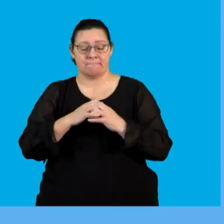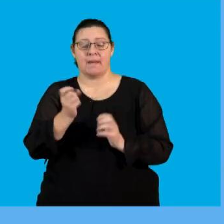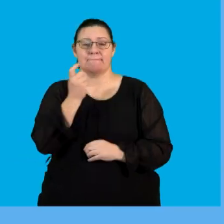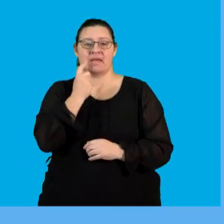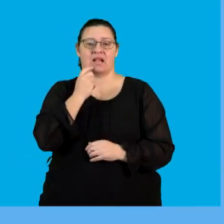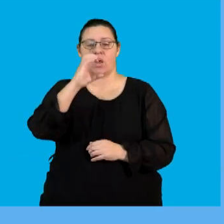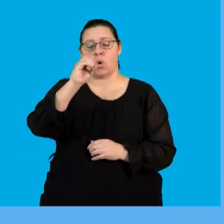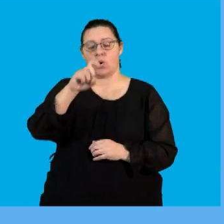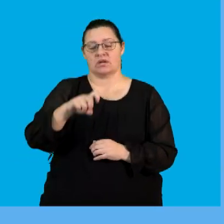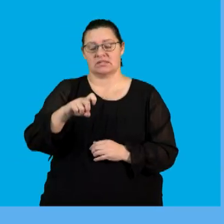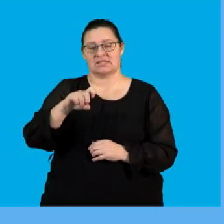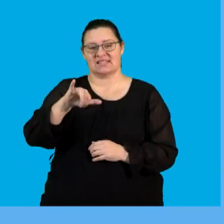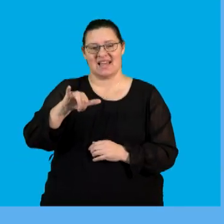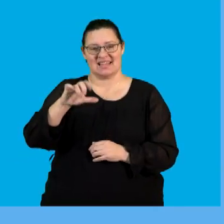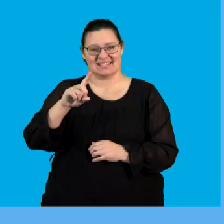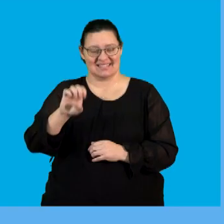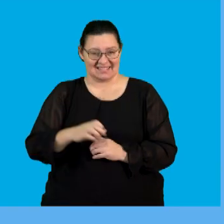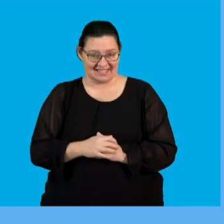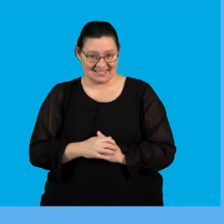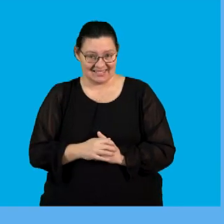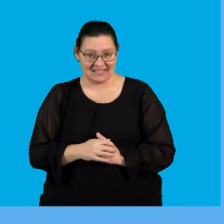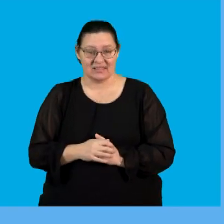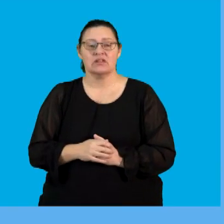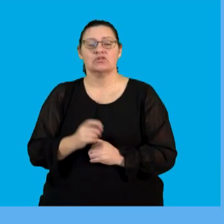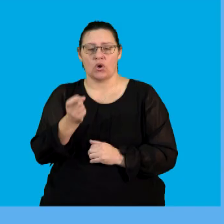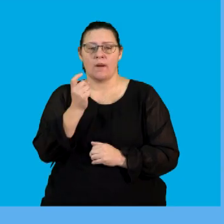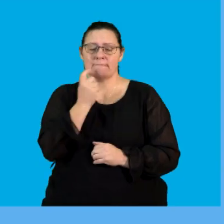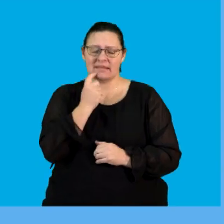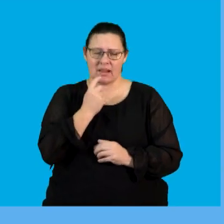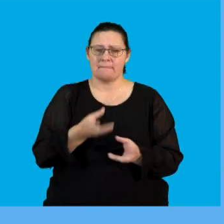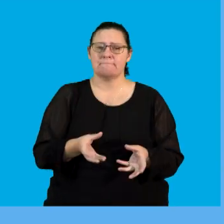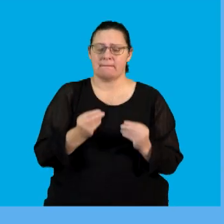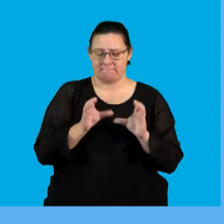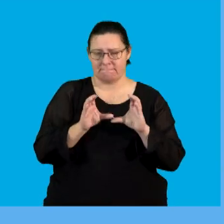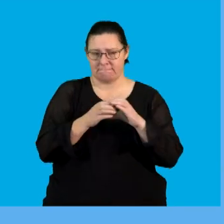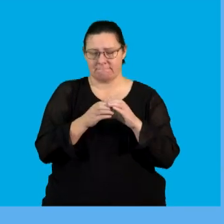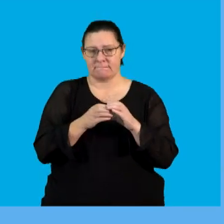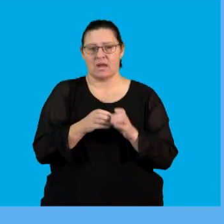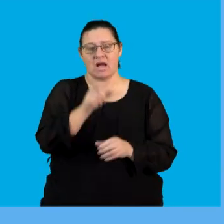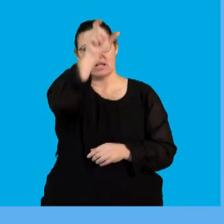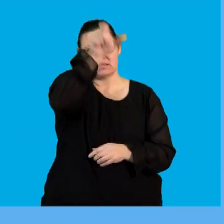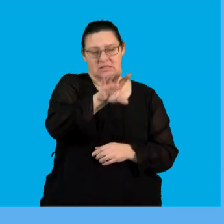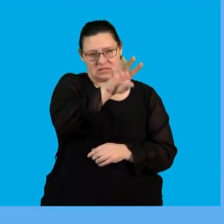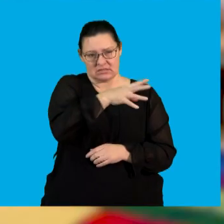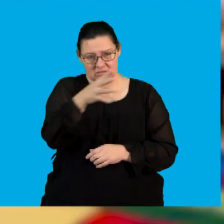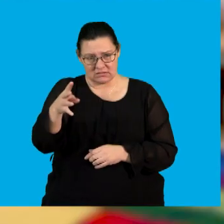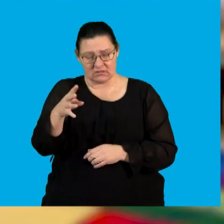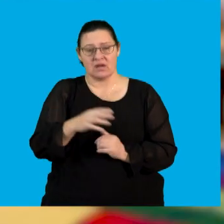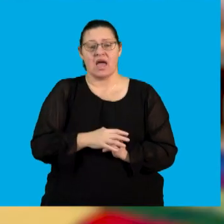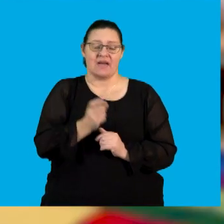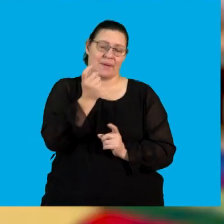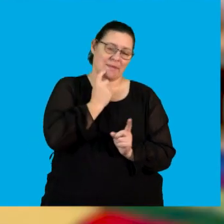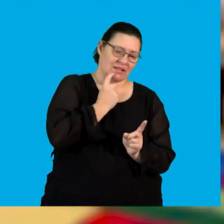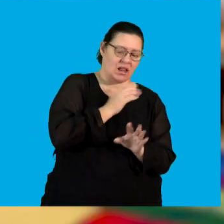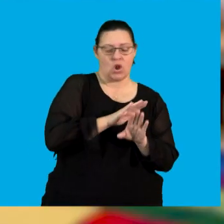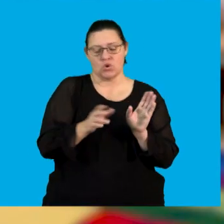metal oxide. So whenever we take a metal, remember metals, they are found, we can find them, they are categorized in the periodic table in terms of them